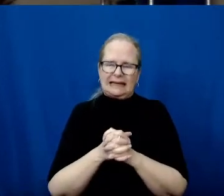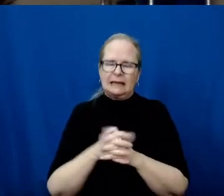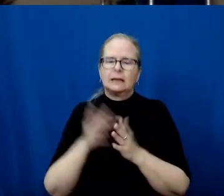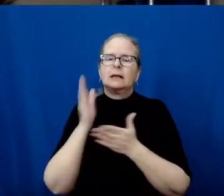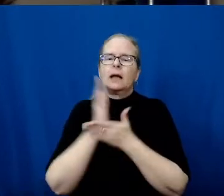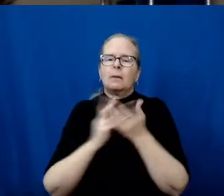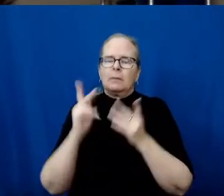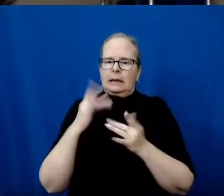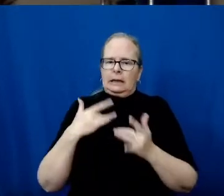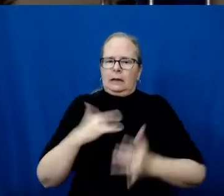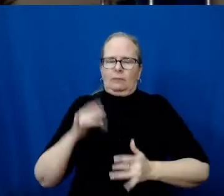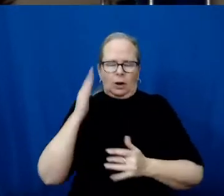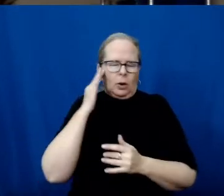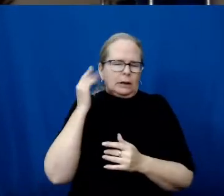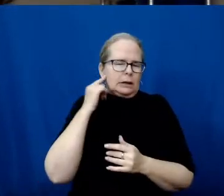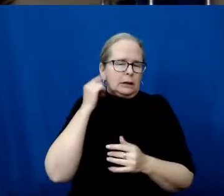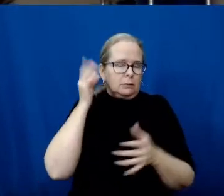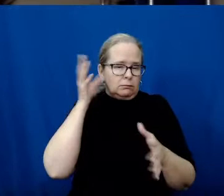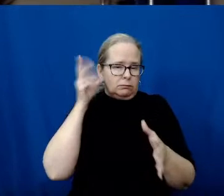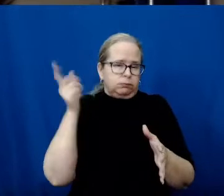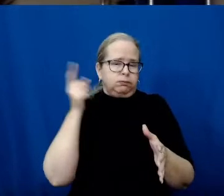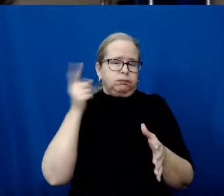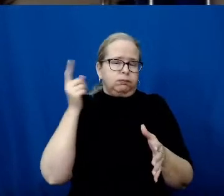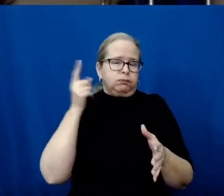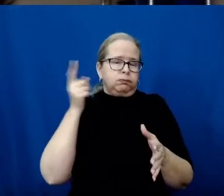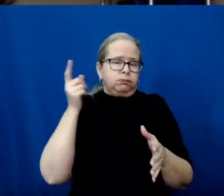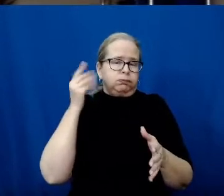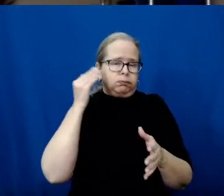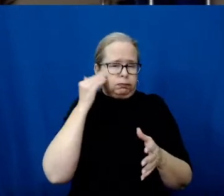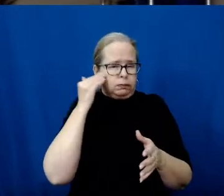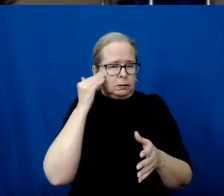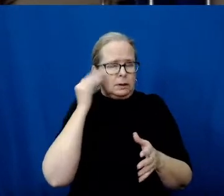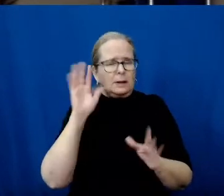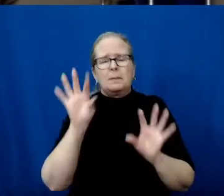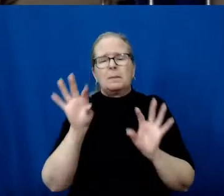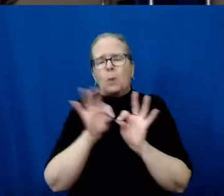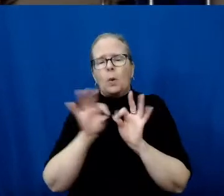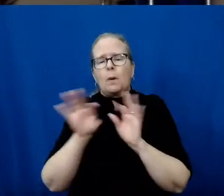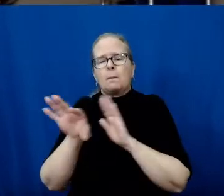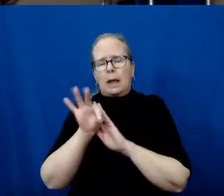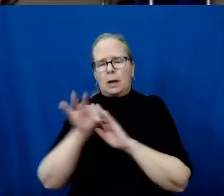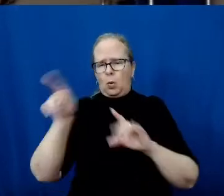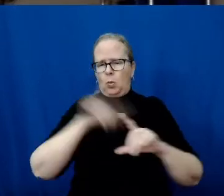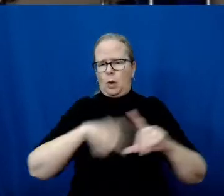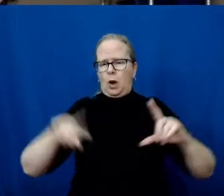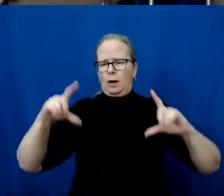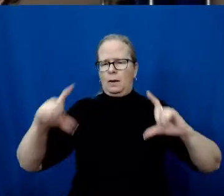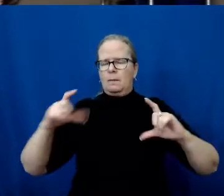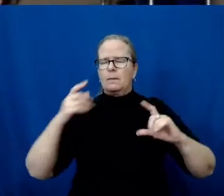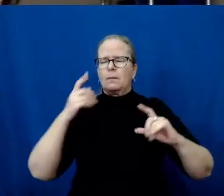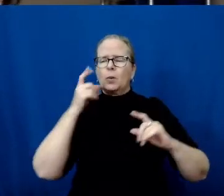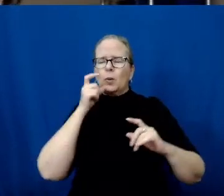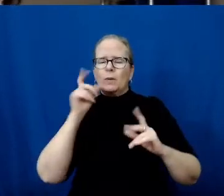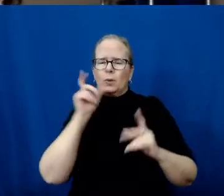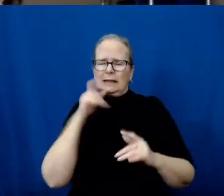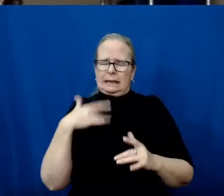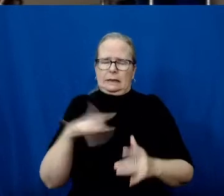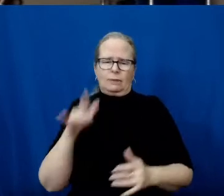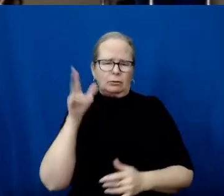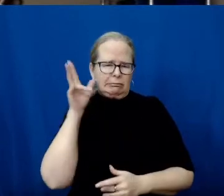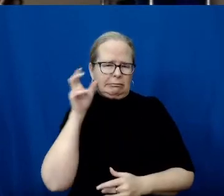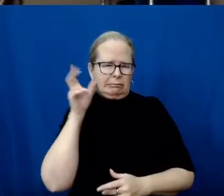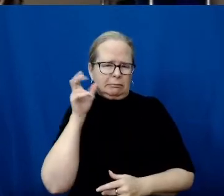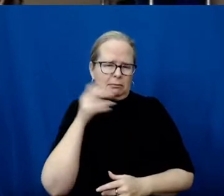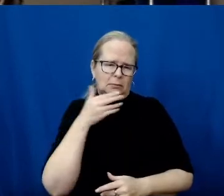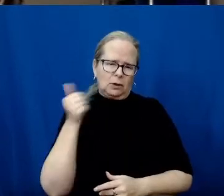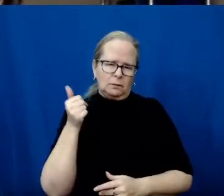ones for sure are going to be a better solution. So, that's we've addressed. Sorry, I want to say, Robert, I still use the